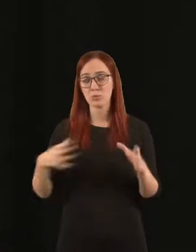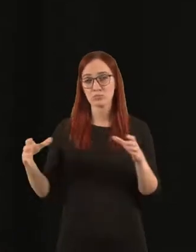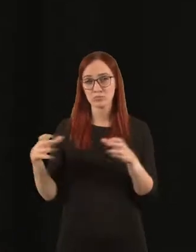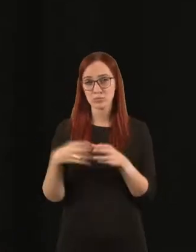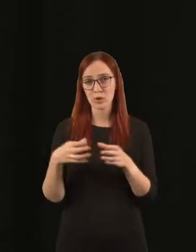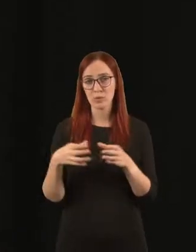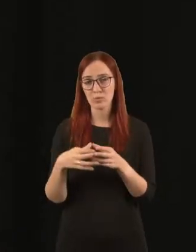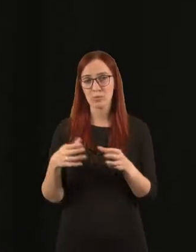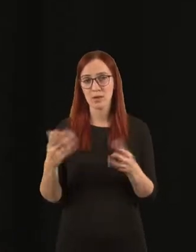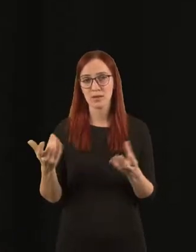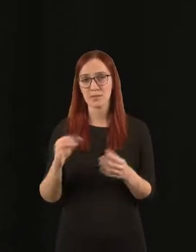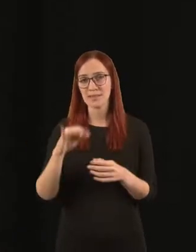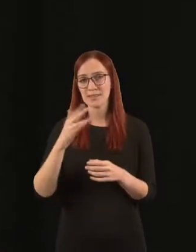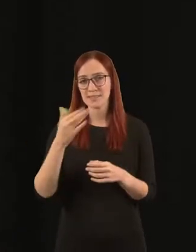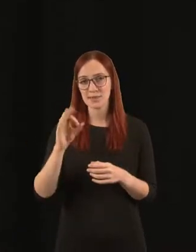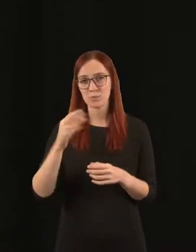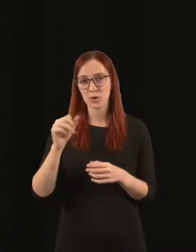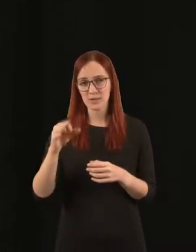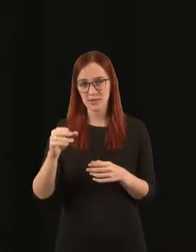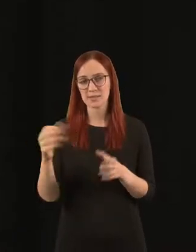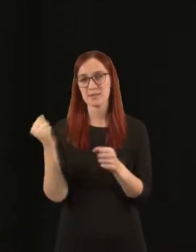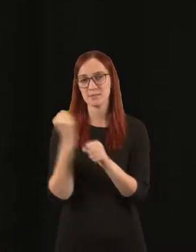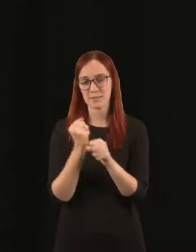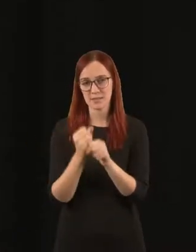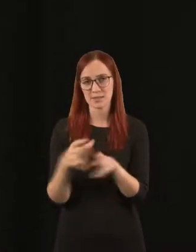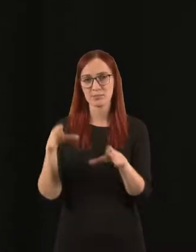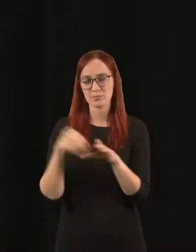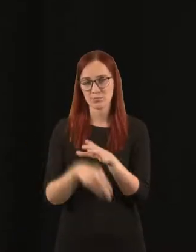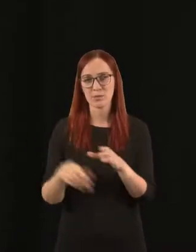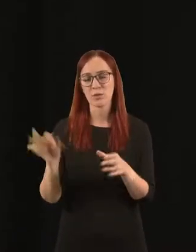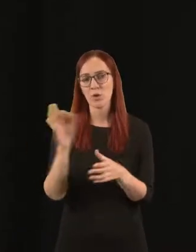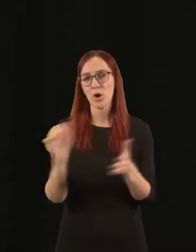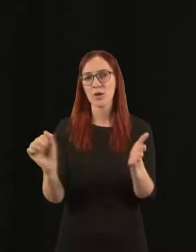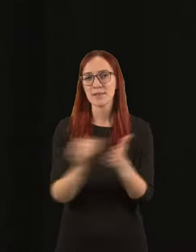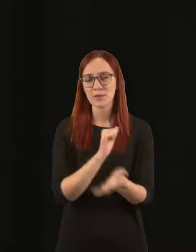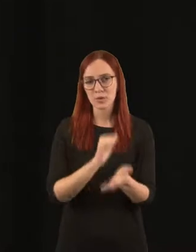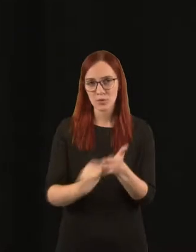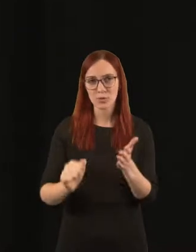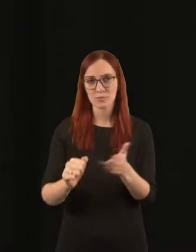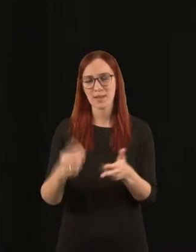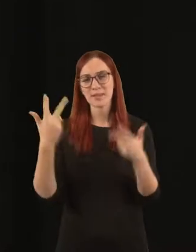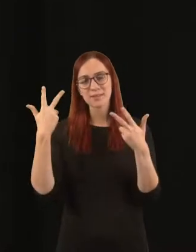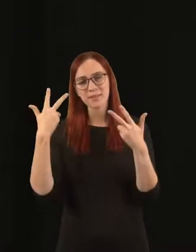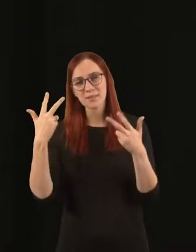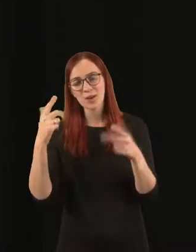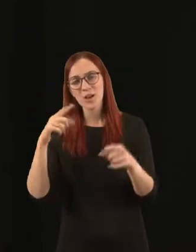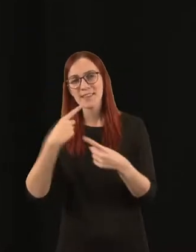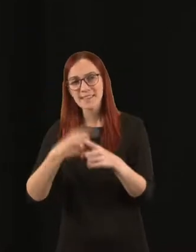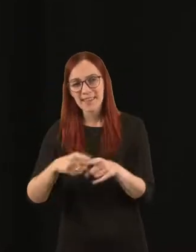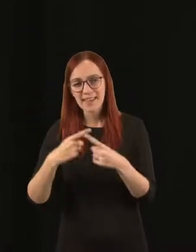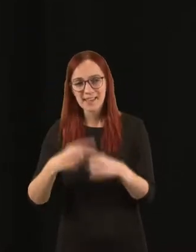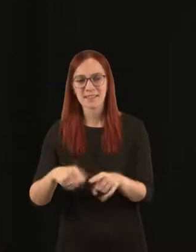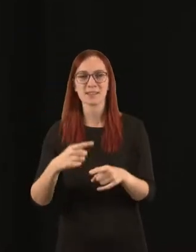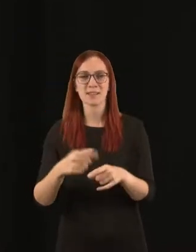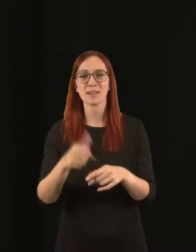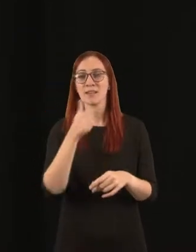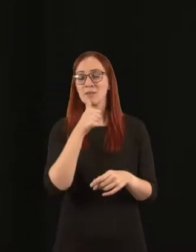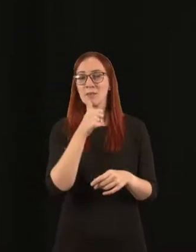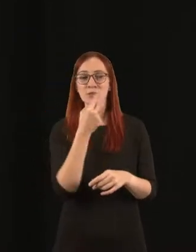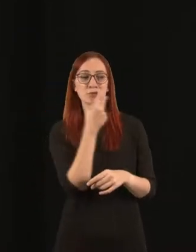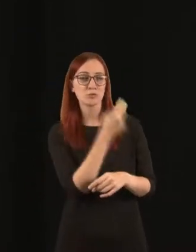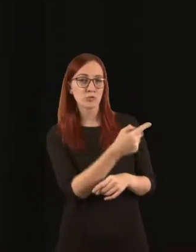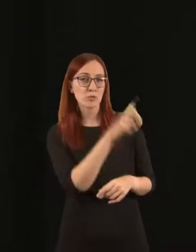specific examples. And now the minister. Well, our team is working and reviewing